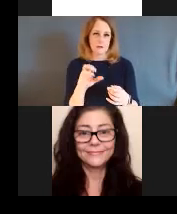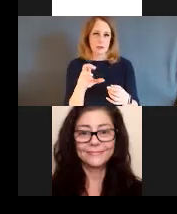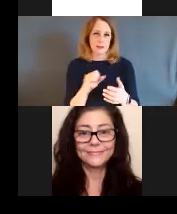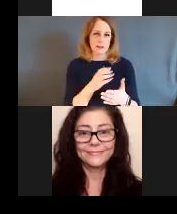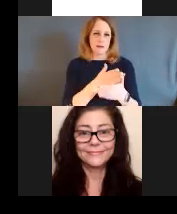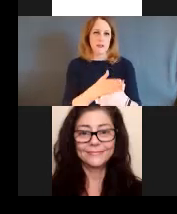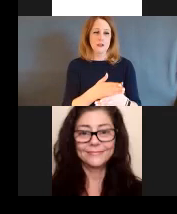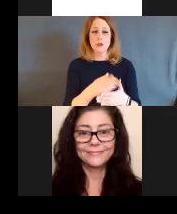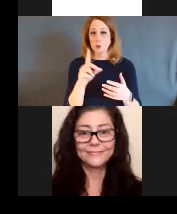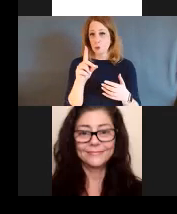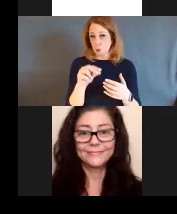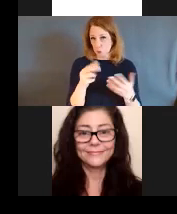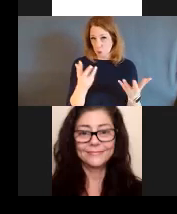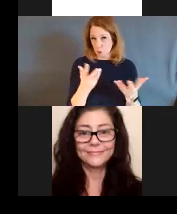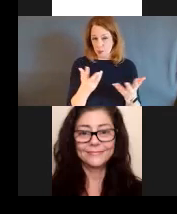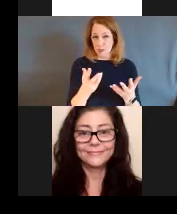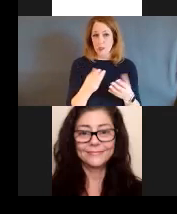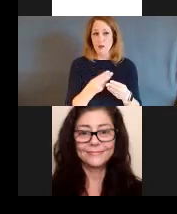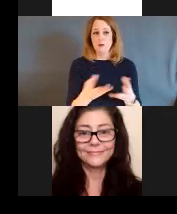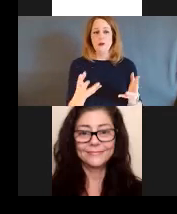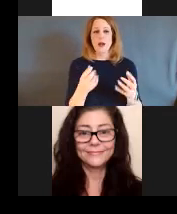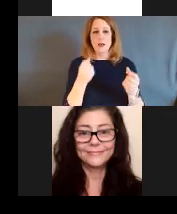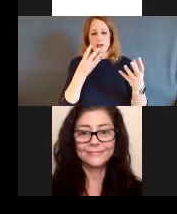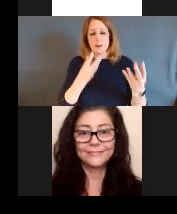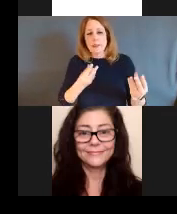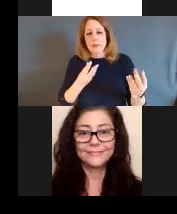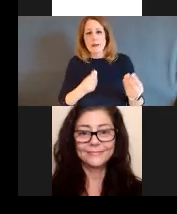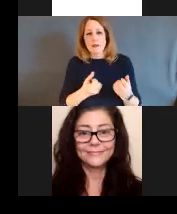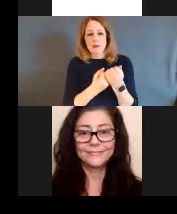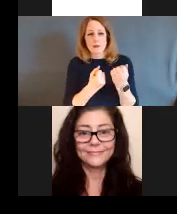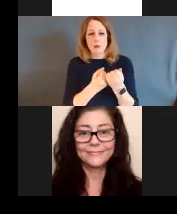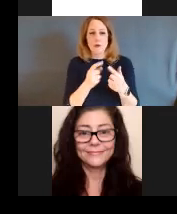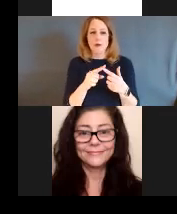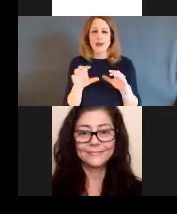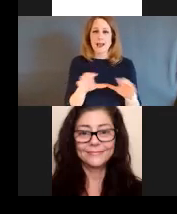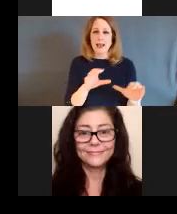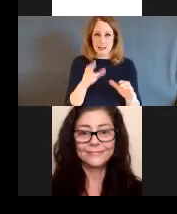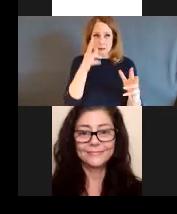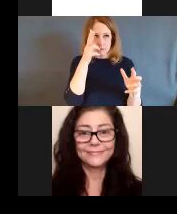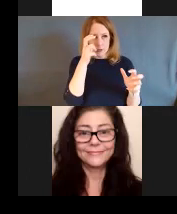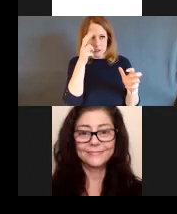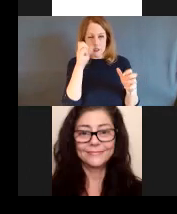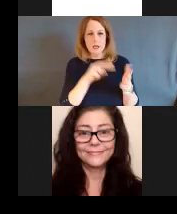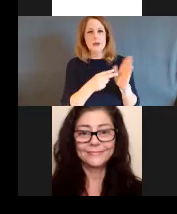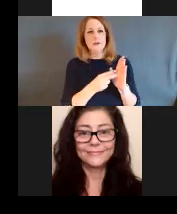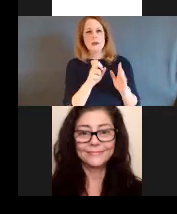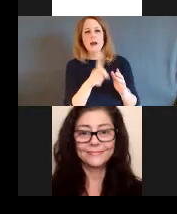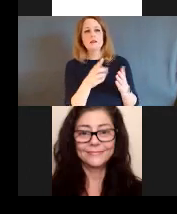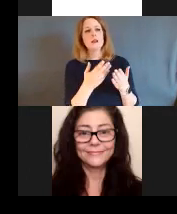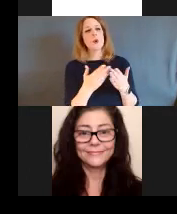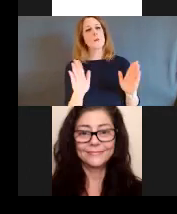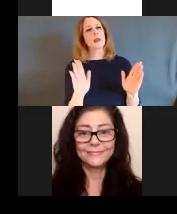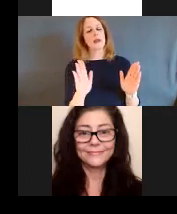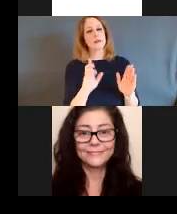do's are providing empathetic support, active listening, so asking open-ended and